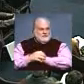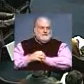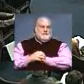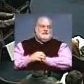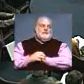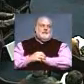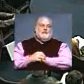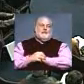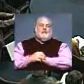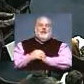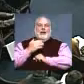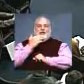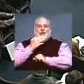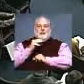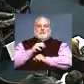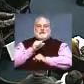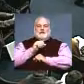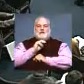Thank you, Mrs. Marshall.